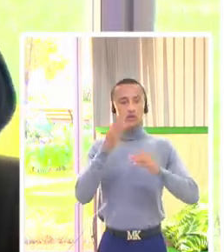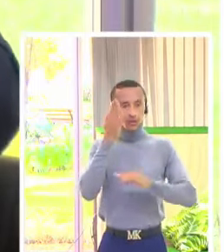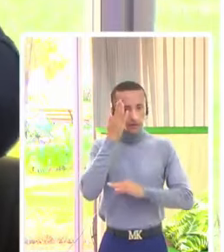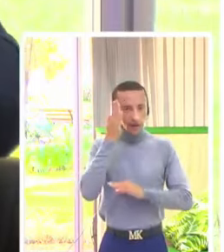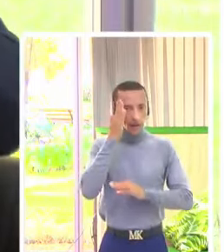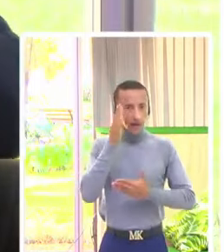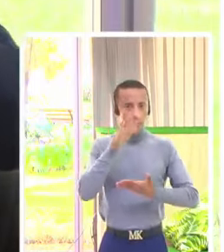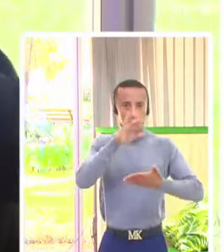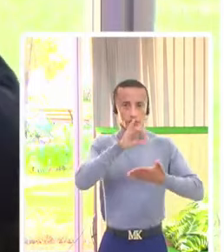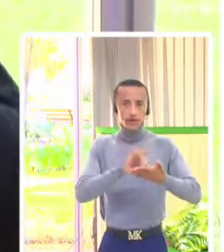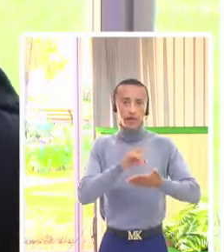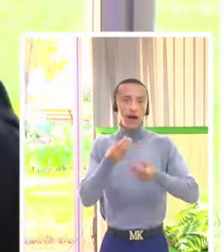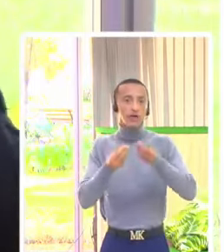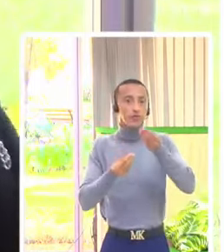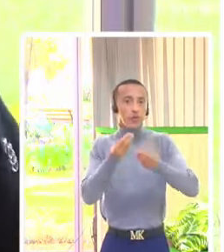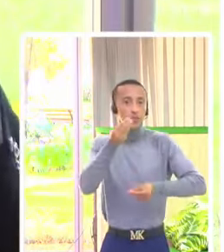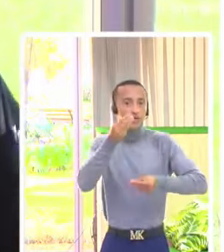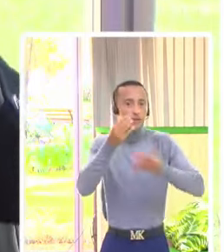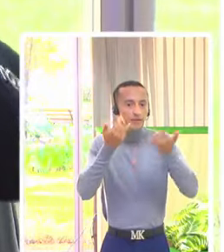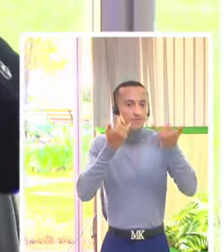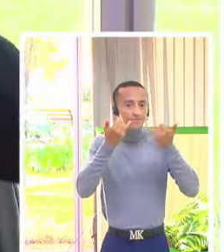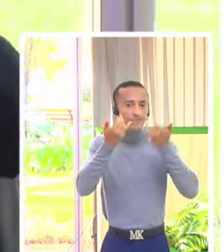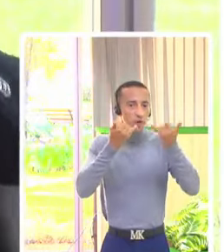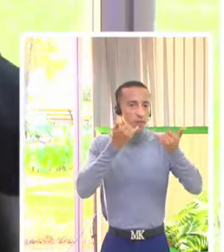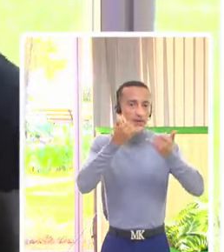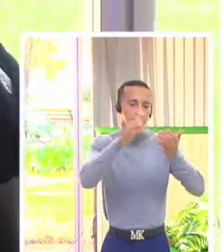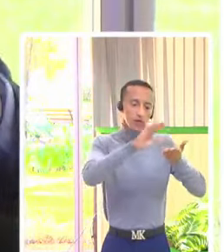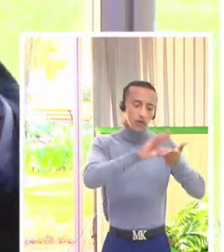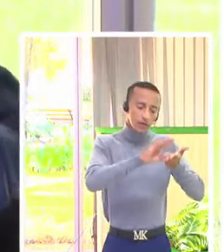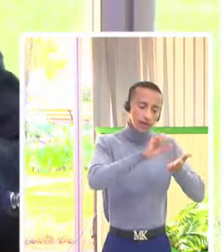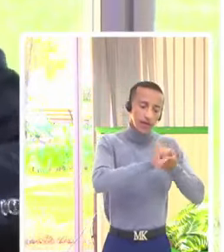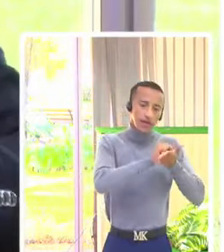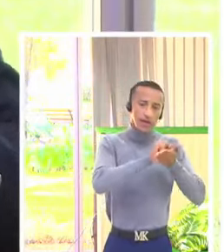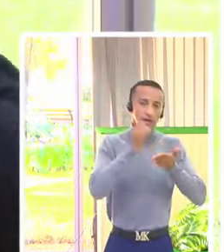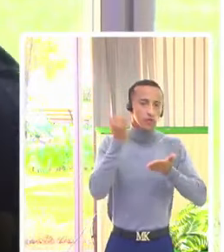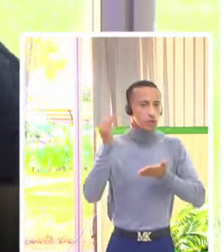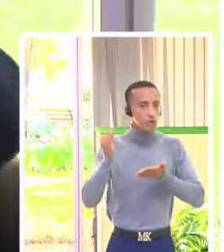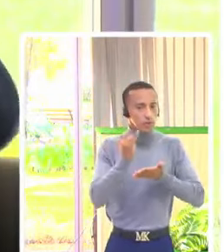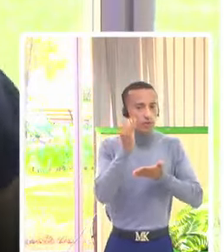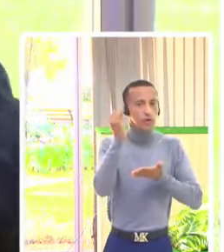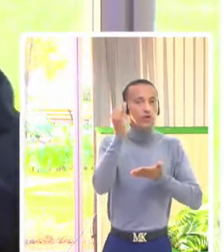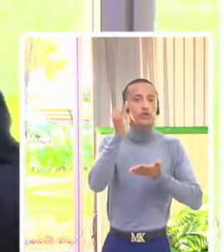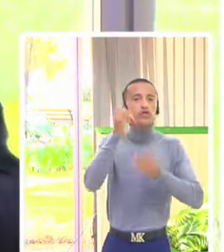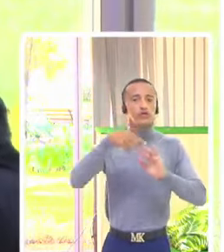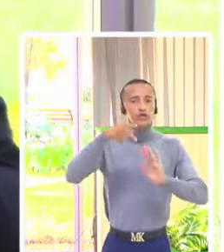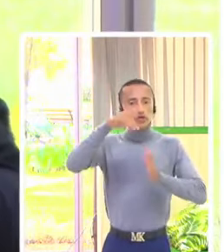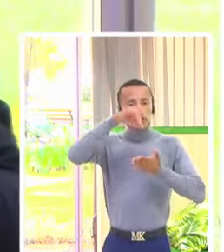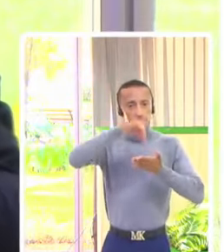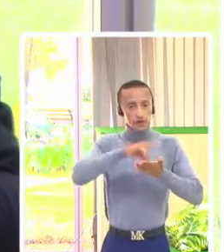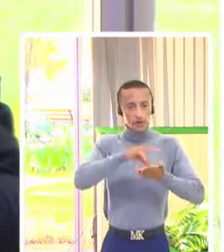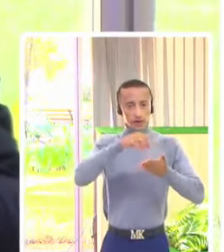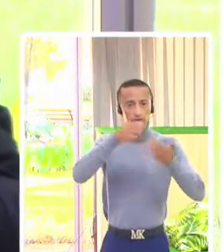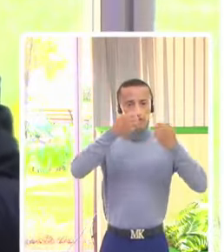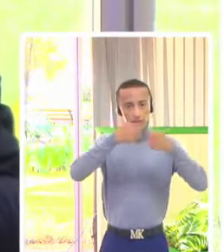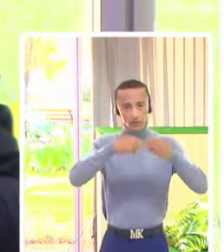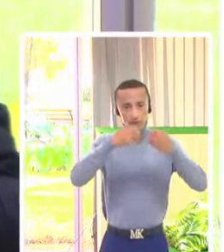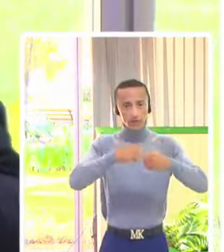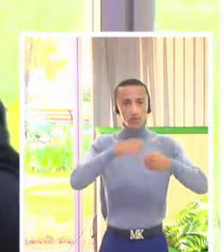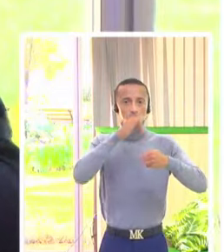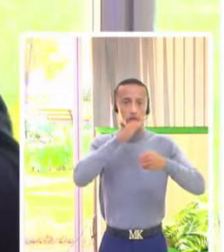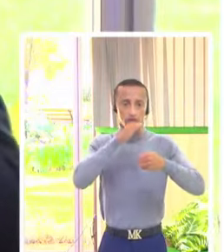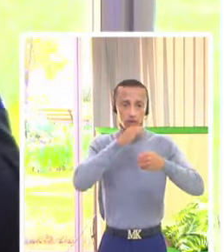go, I remember we tried to do fertilizer subsidy reform with Aadhaar. It